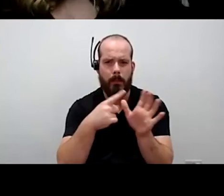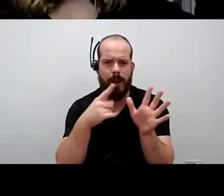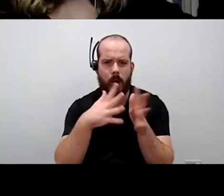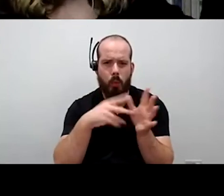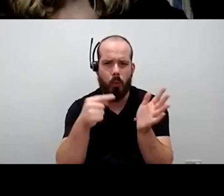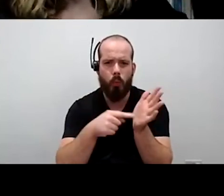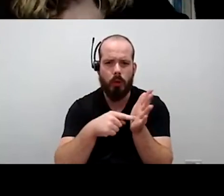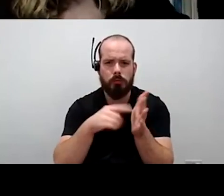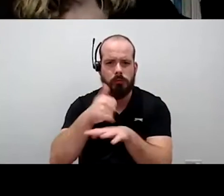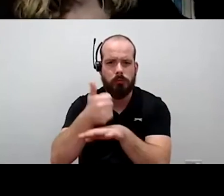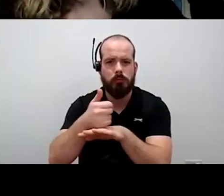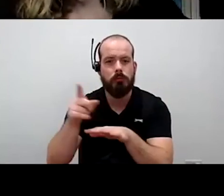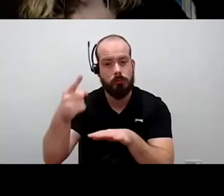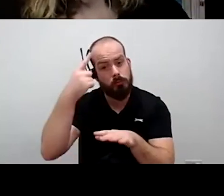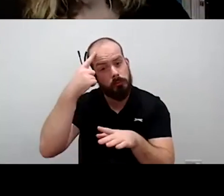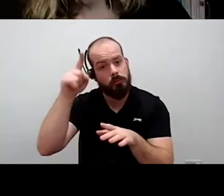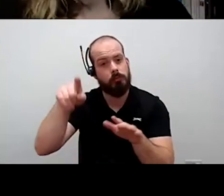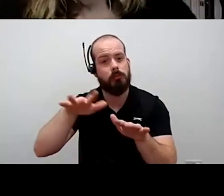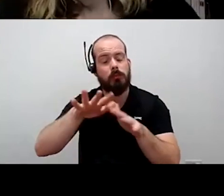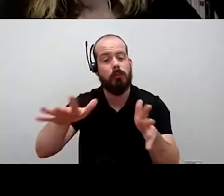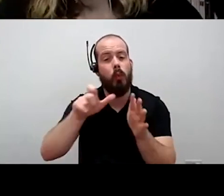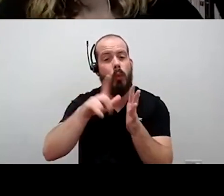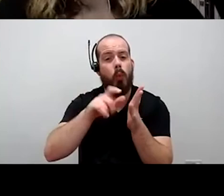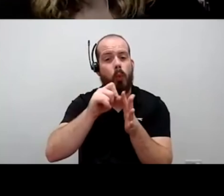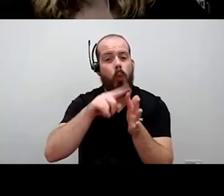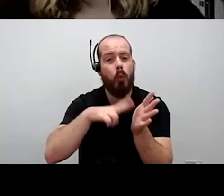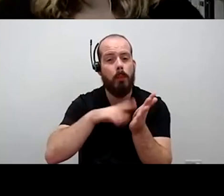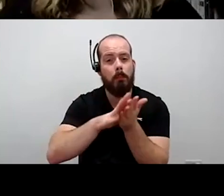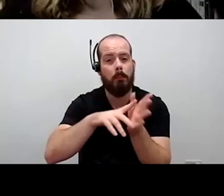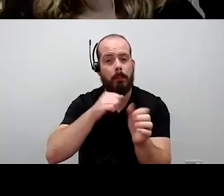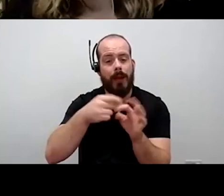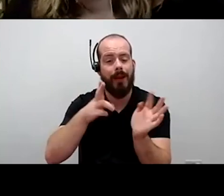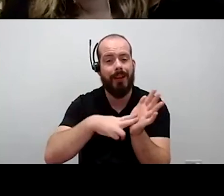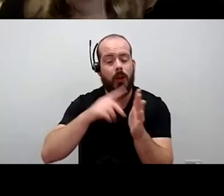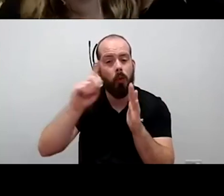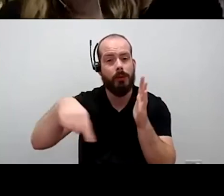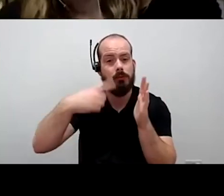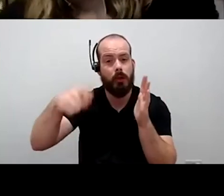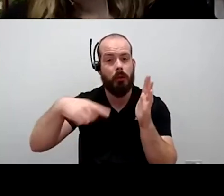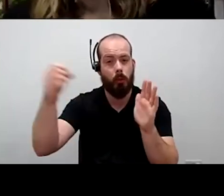the offshore wind turbine off the coast of Copenhagen, which is community owned. It's kind of iconic because it's the one,